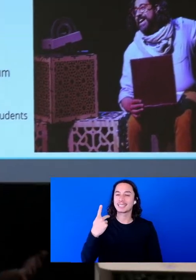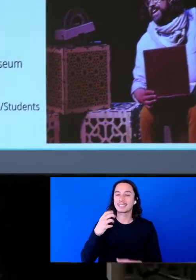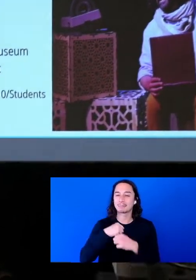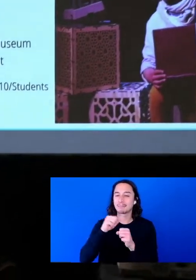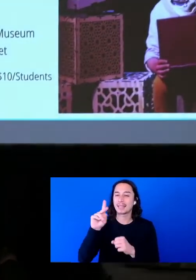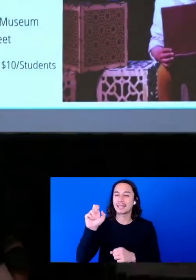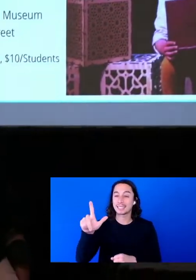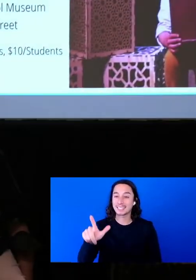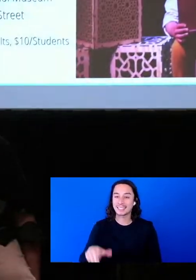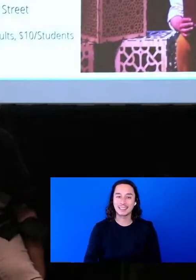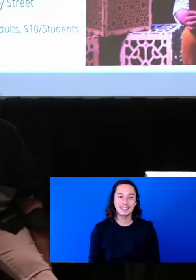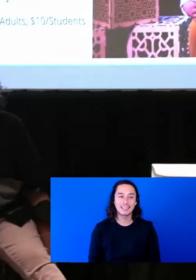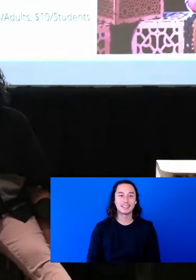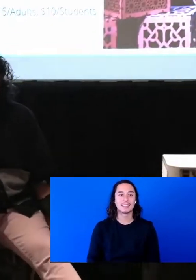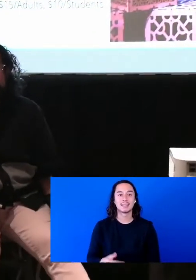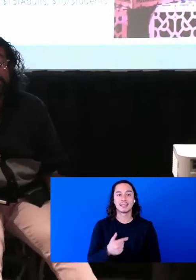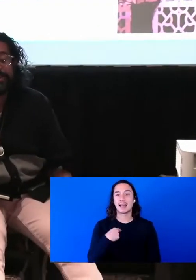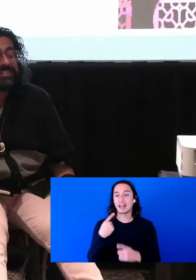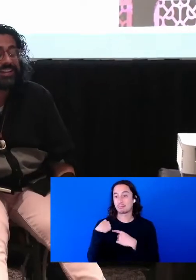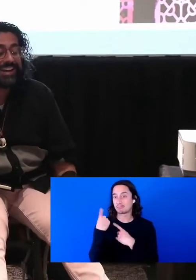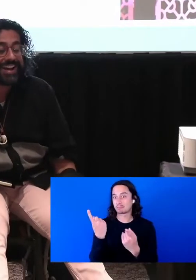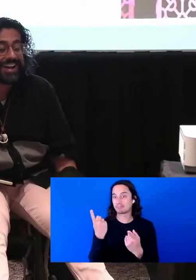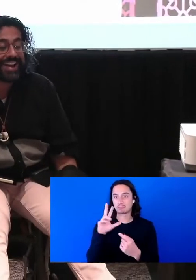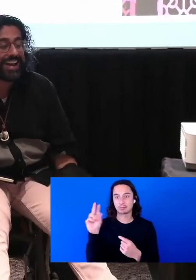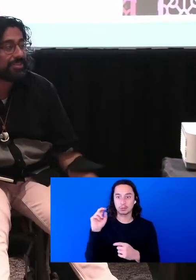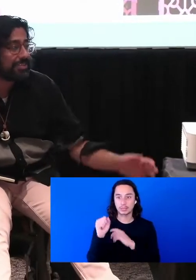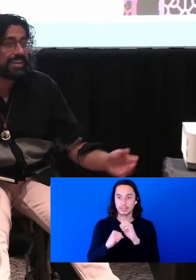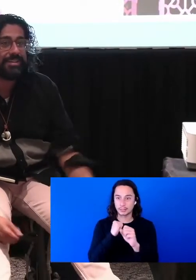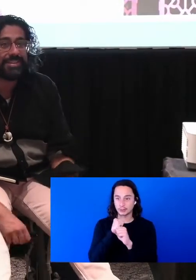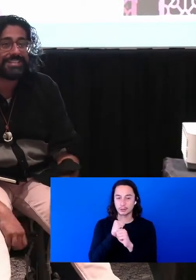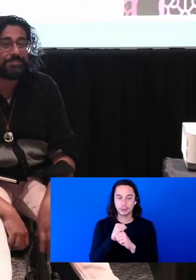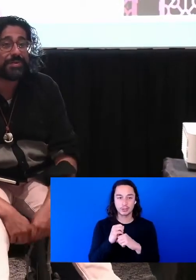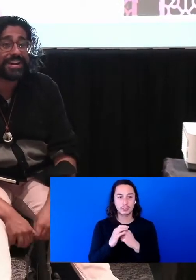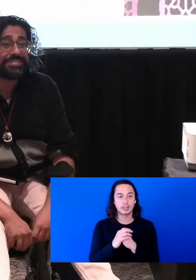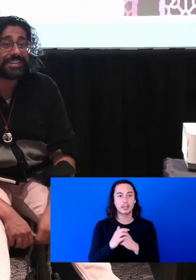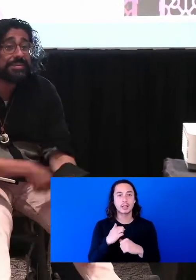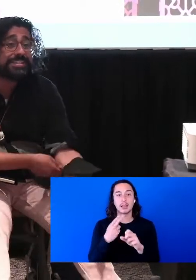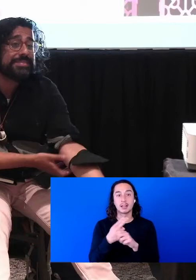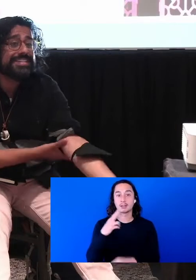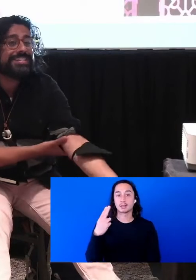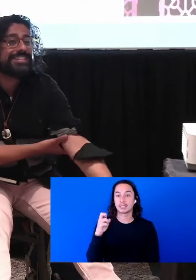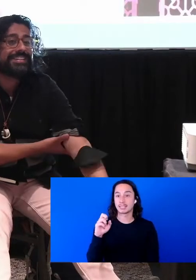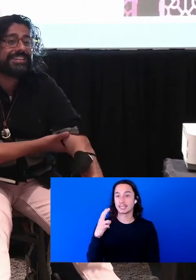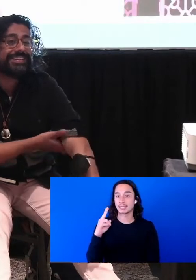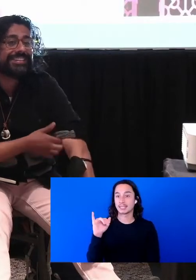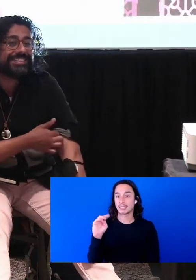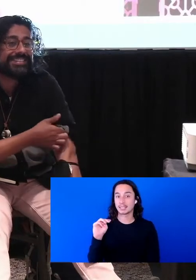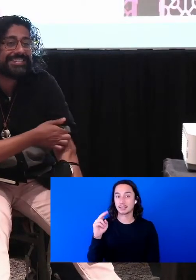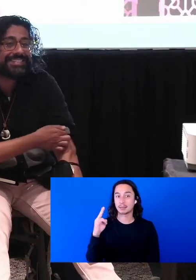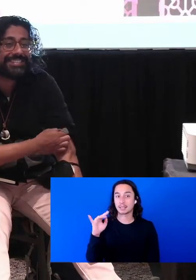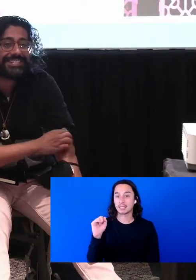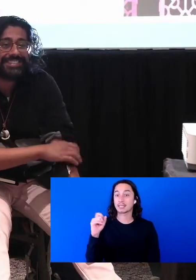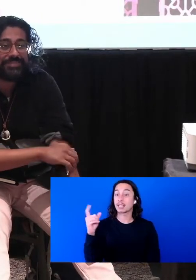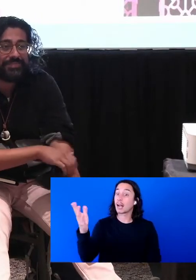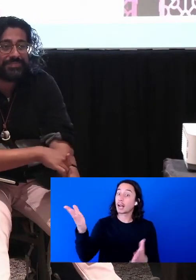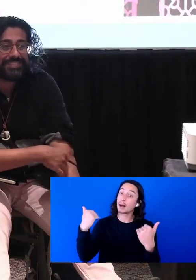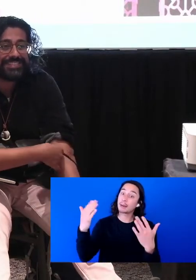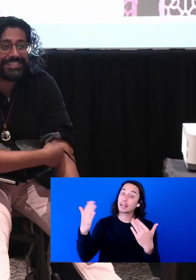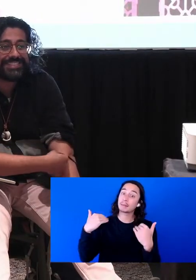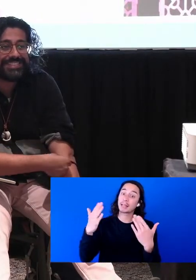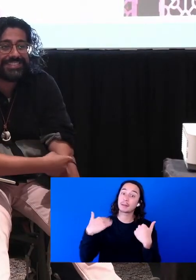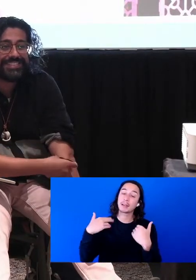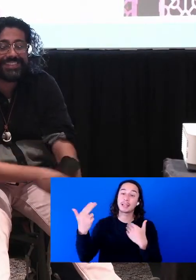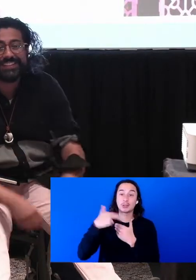He's been with me for 30 years now. That slogan. I use he, him, his pronouns. Come in, come in. Join us, thank